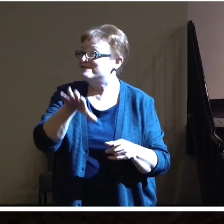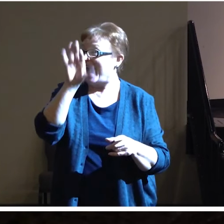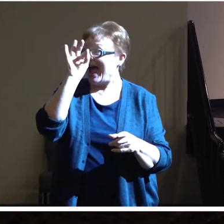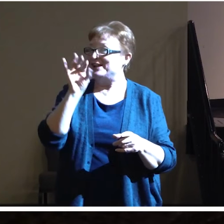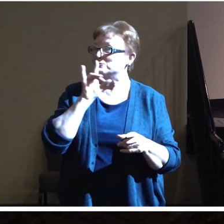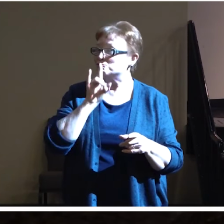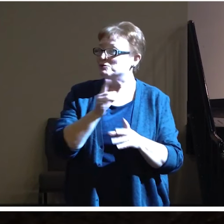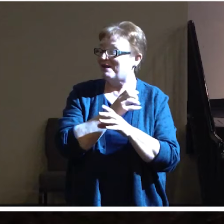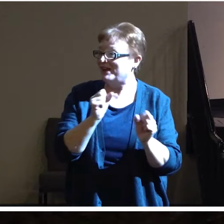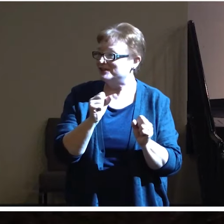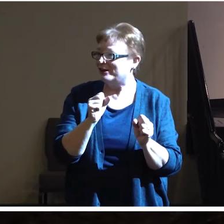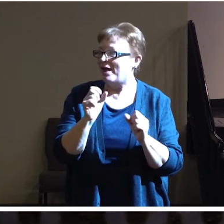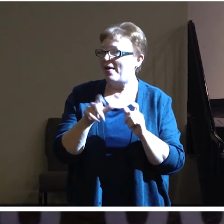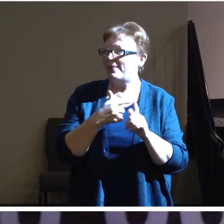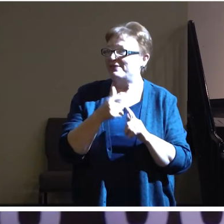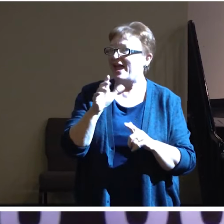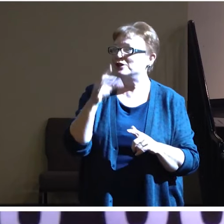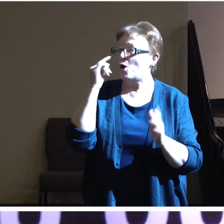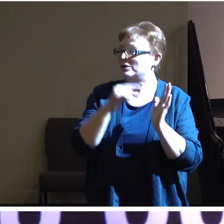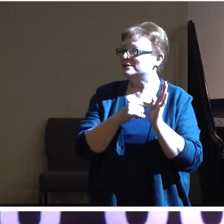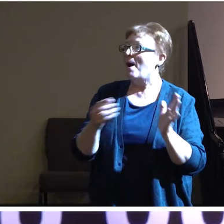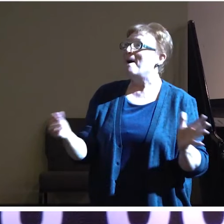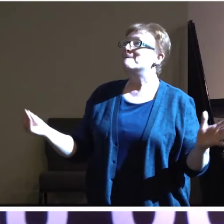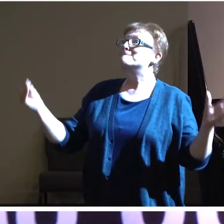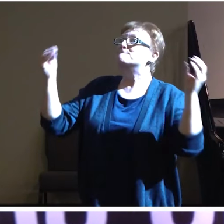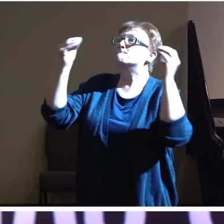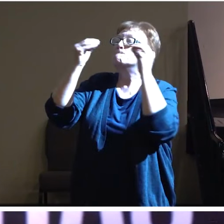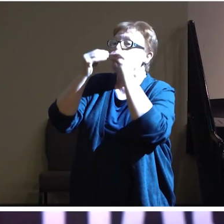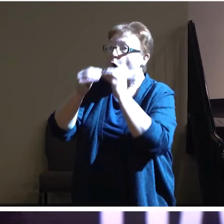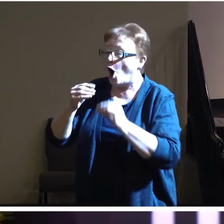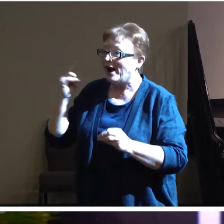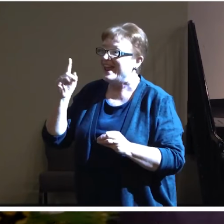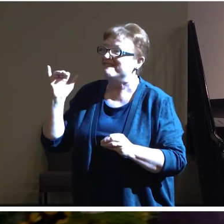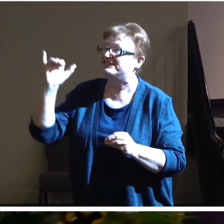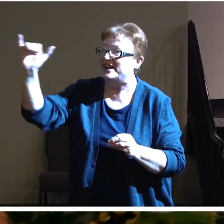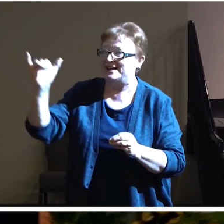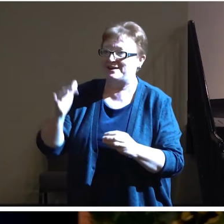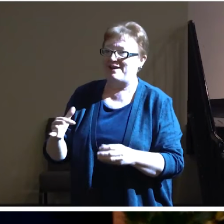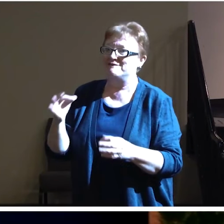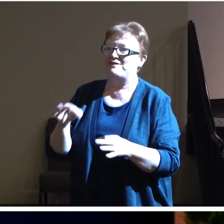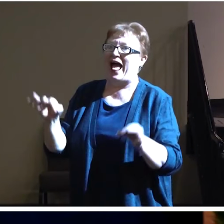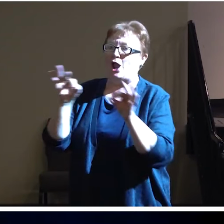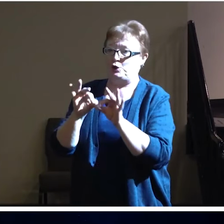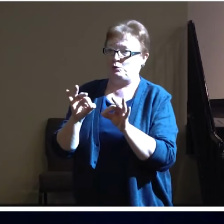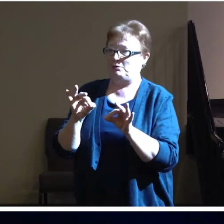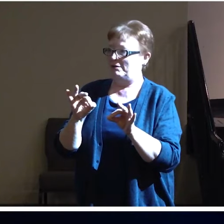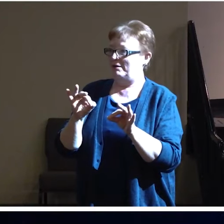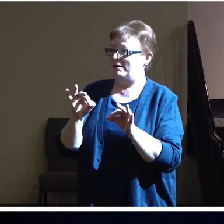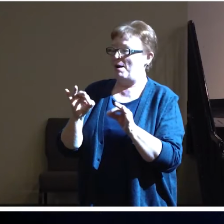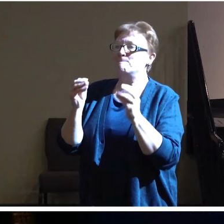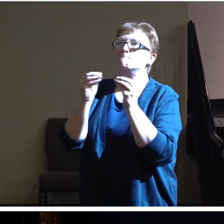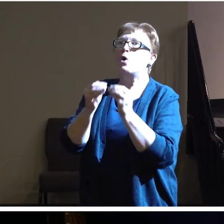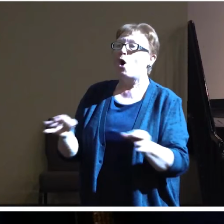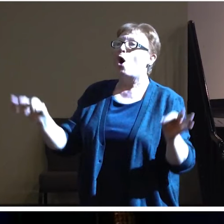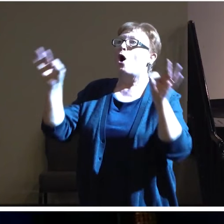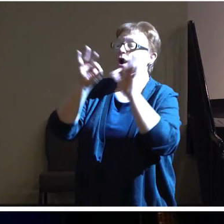more something of infinite value. Keep in mind that these women up till now had already received much from Jesus.